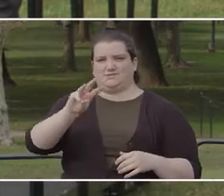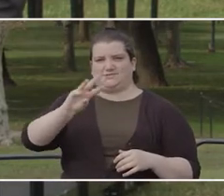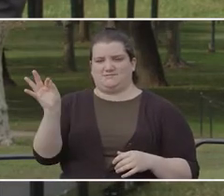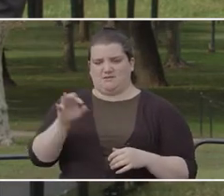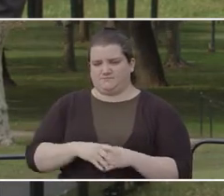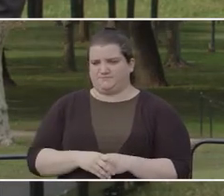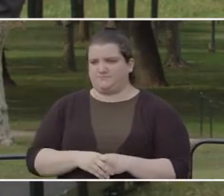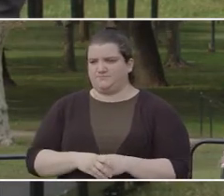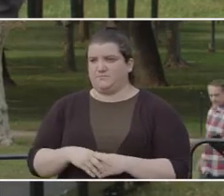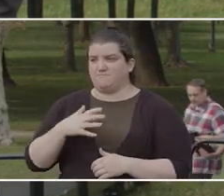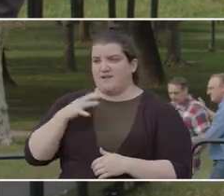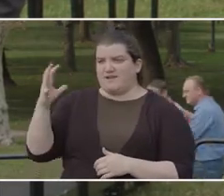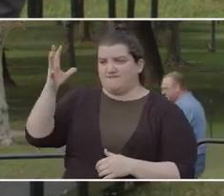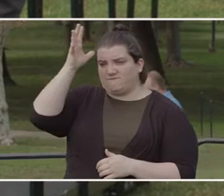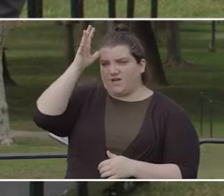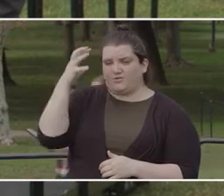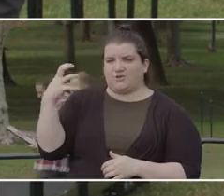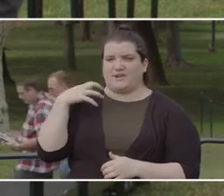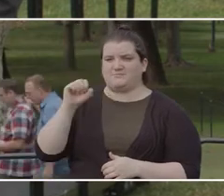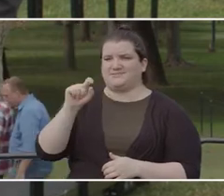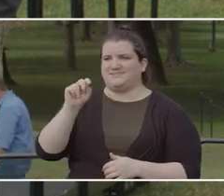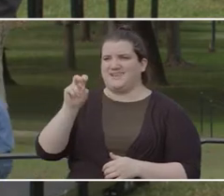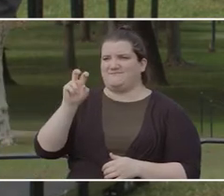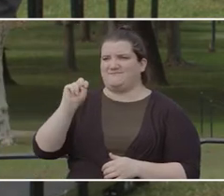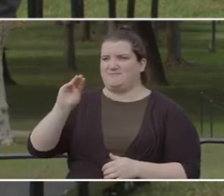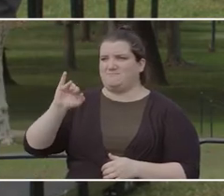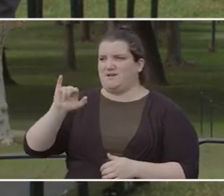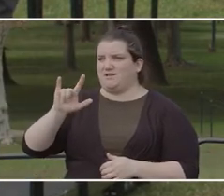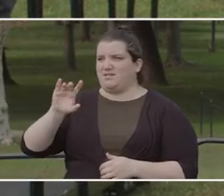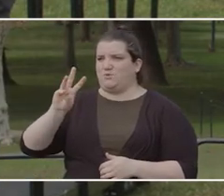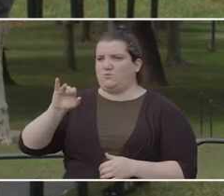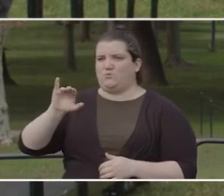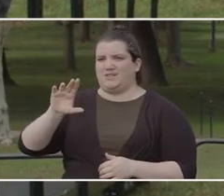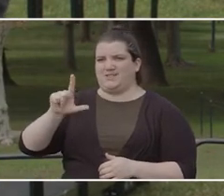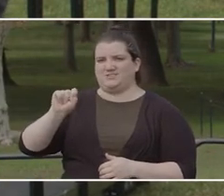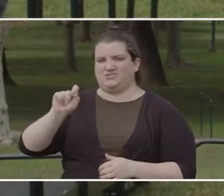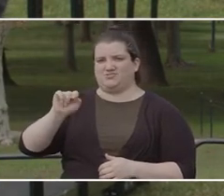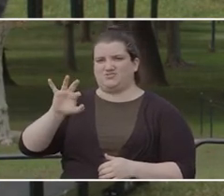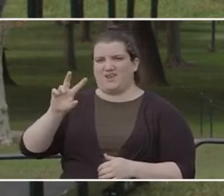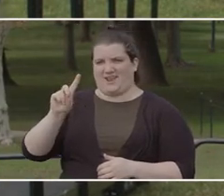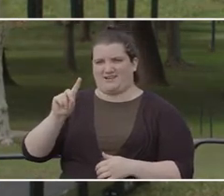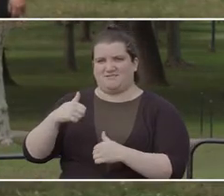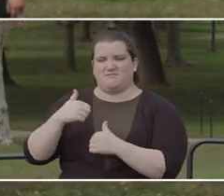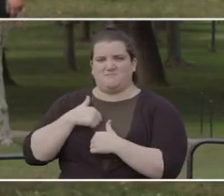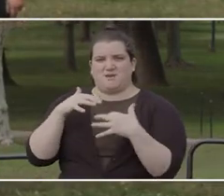1968-69. My father, Captain Stephen Michael Wistrand, United States Marine Corps Combat Medical Evac Pilot.